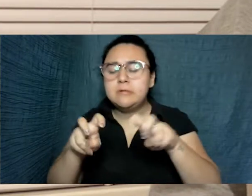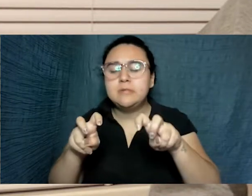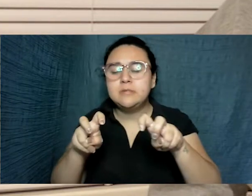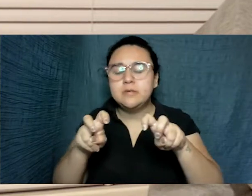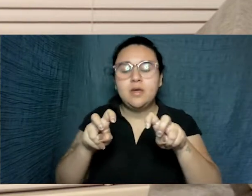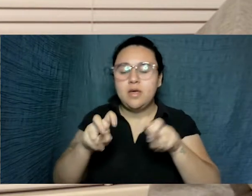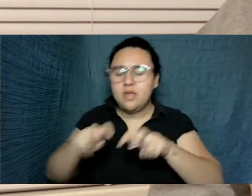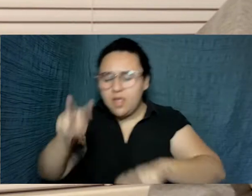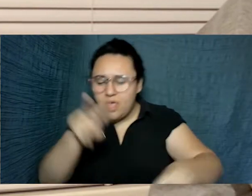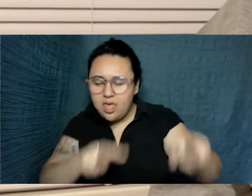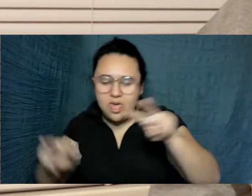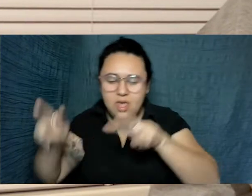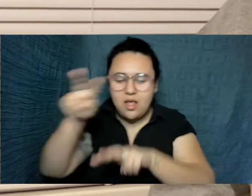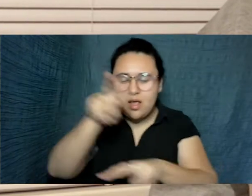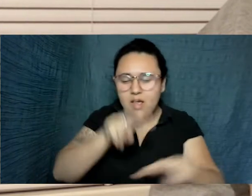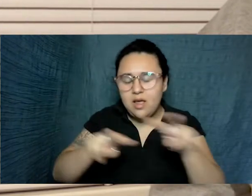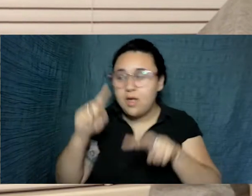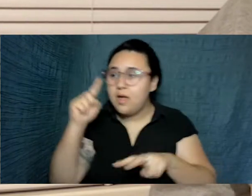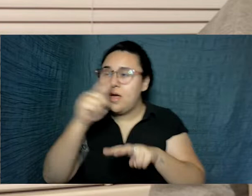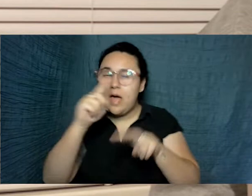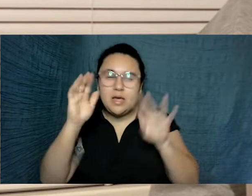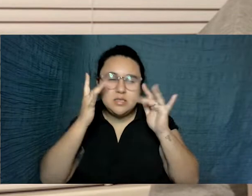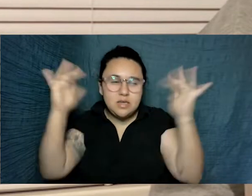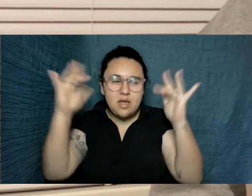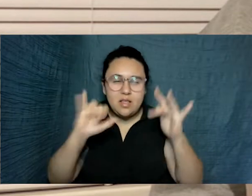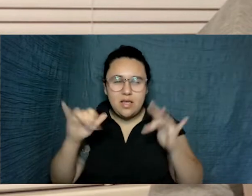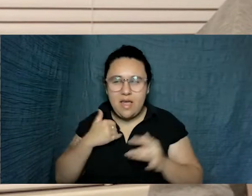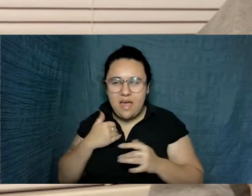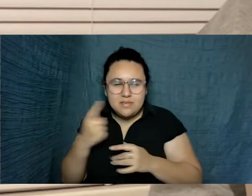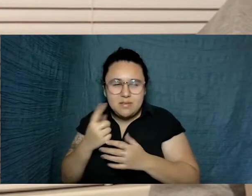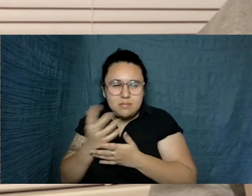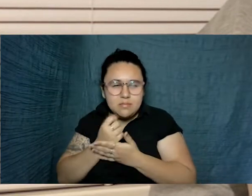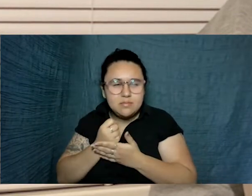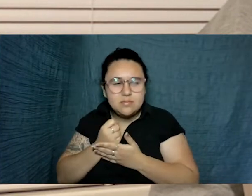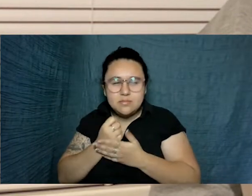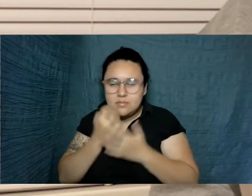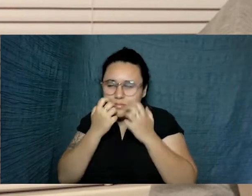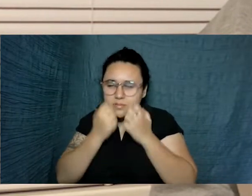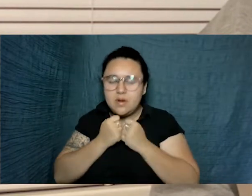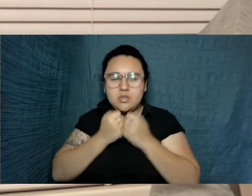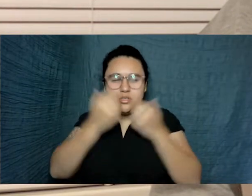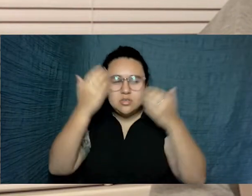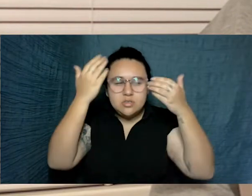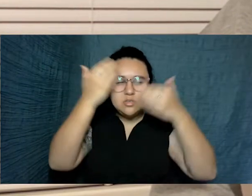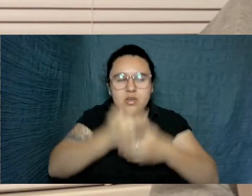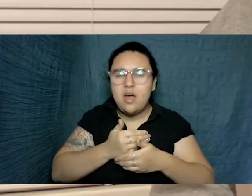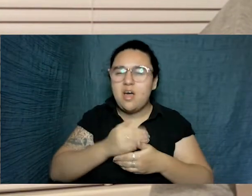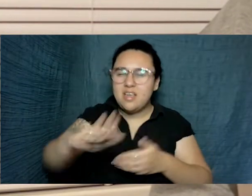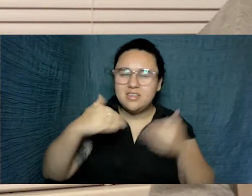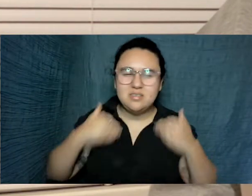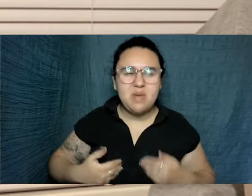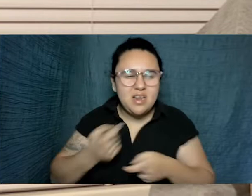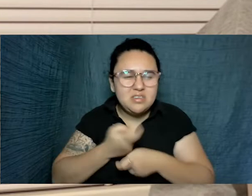for us, their lambent eyes reflecting flame as if they held star rot. Somewhere in the darkness, the sound of seared fat sizzled and